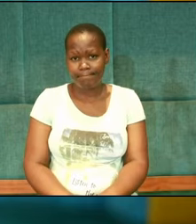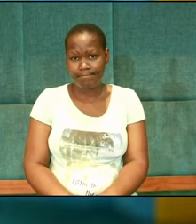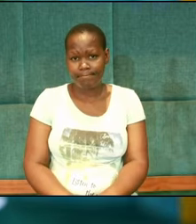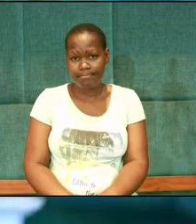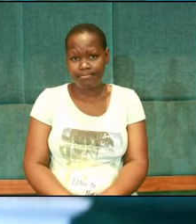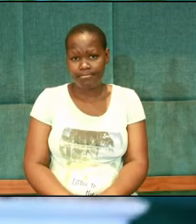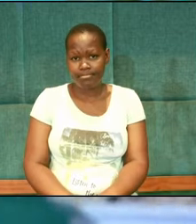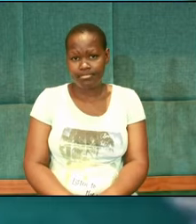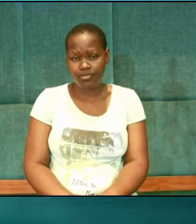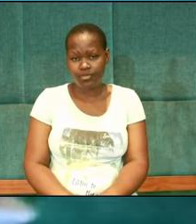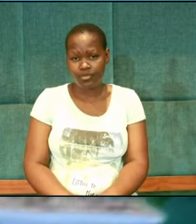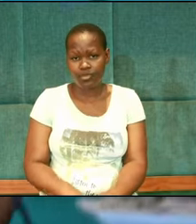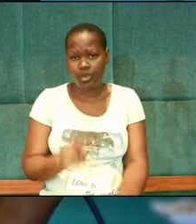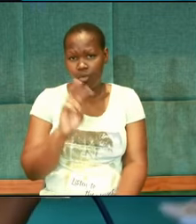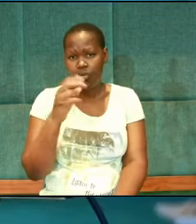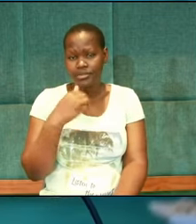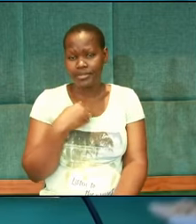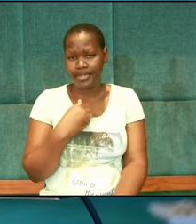Watch me.